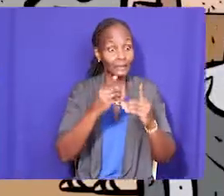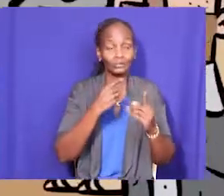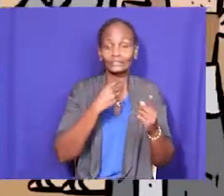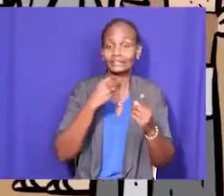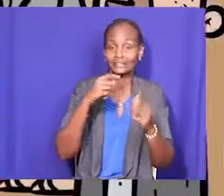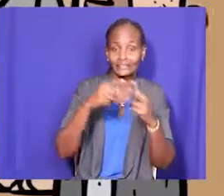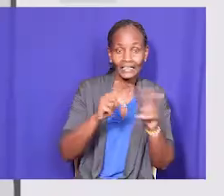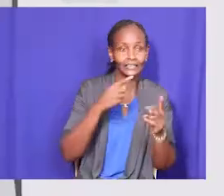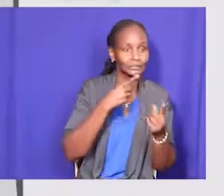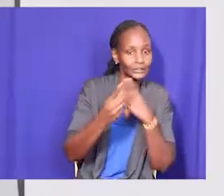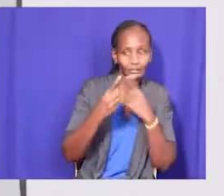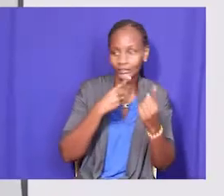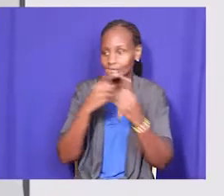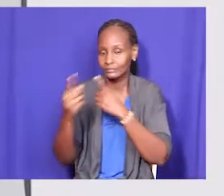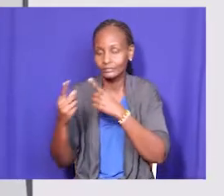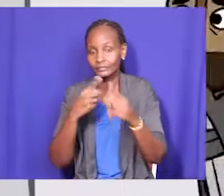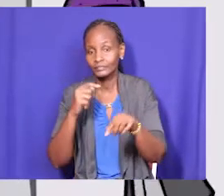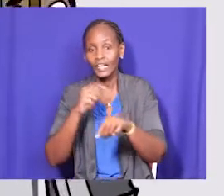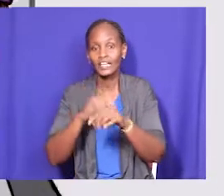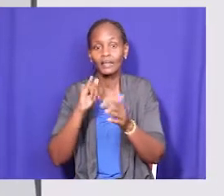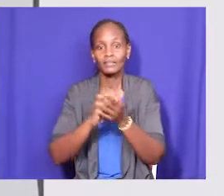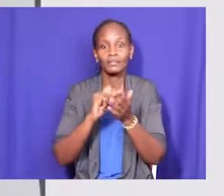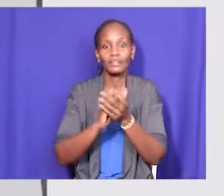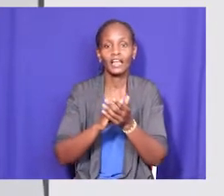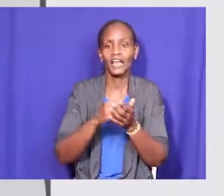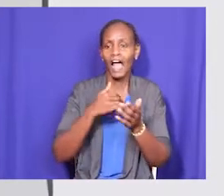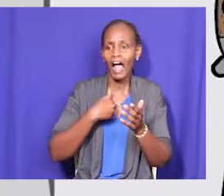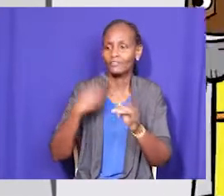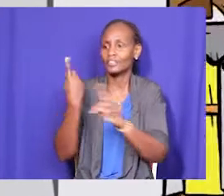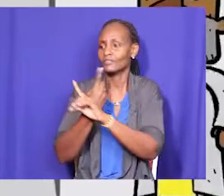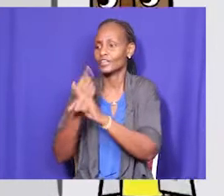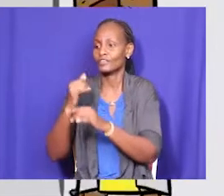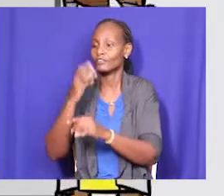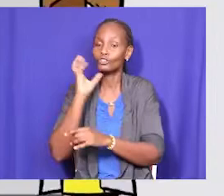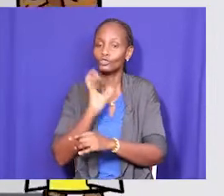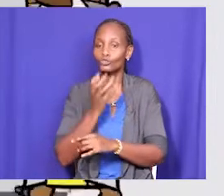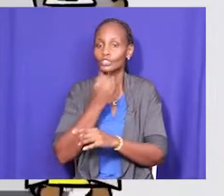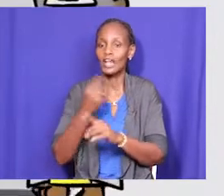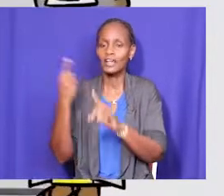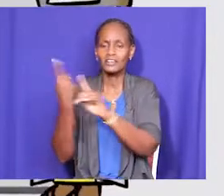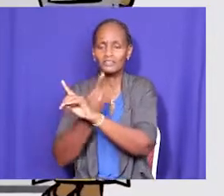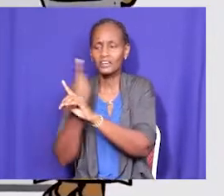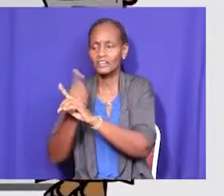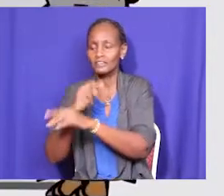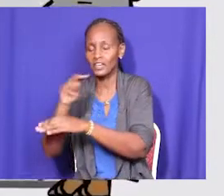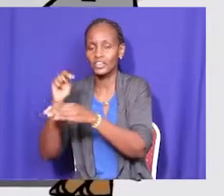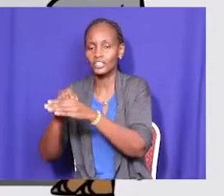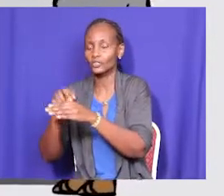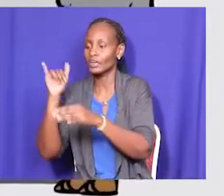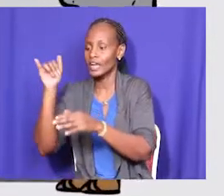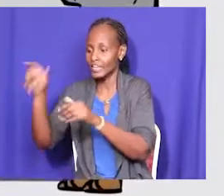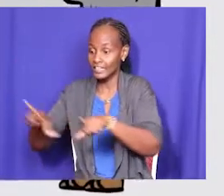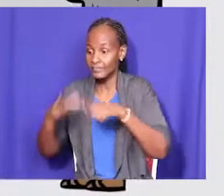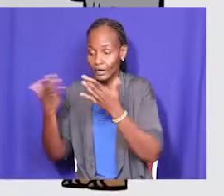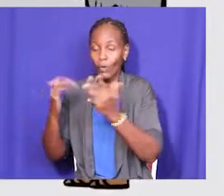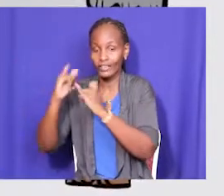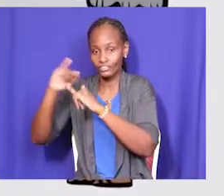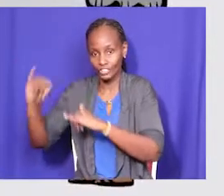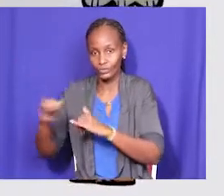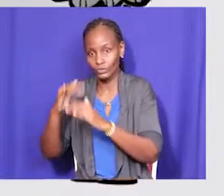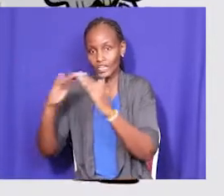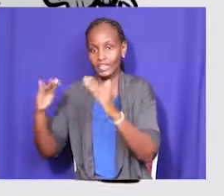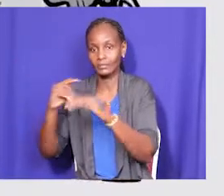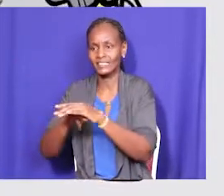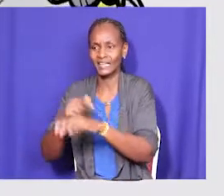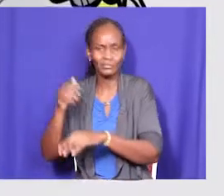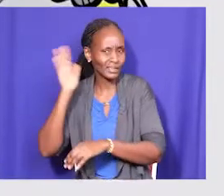speaking. At that time, there were devout Jews from every nation living in Jerusalem. When they heard the loud